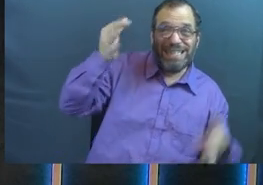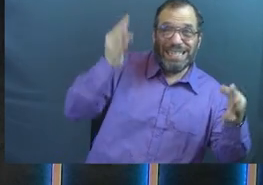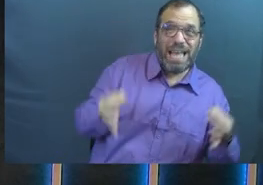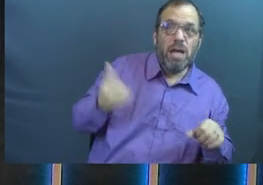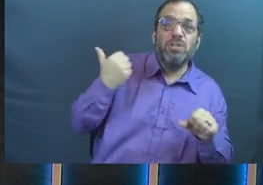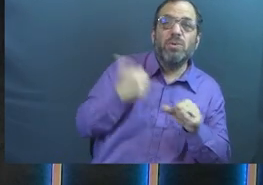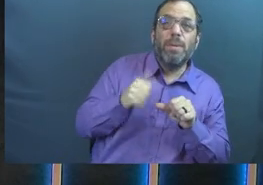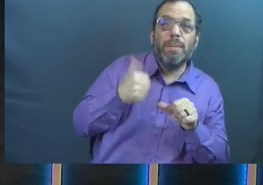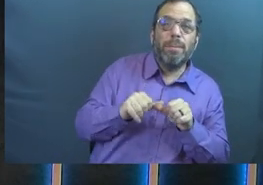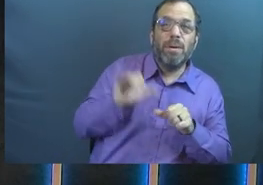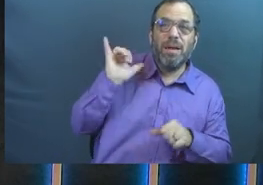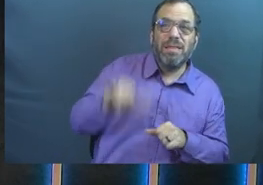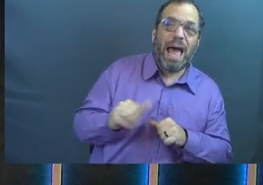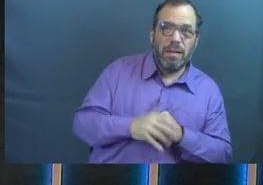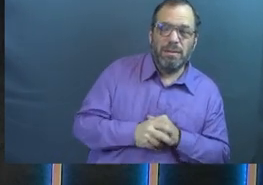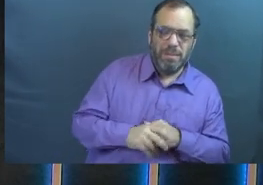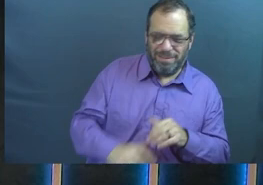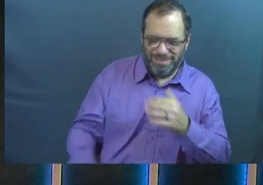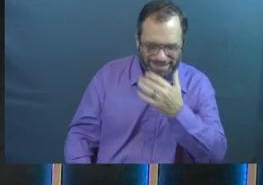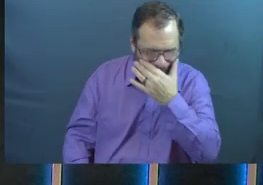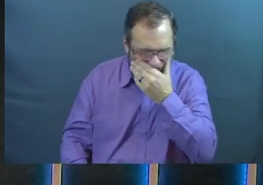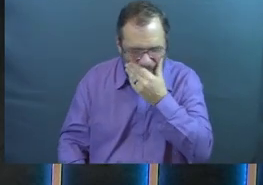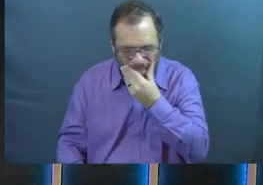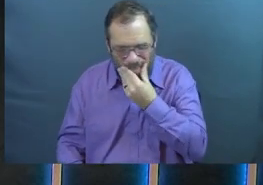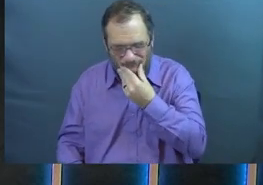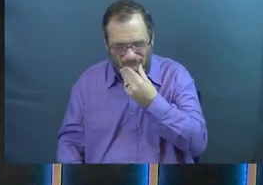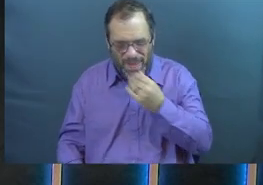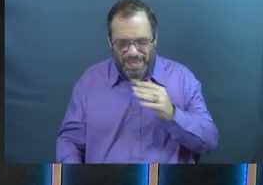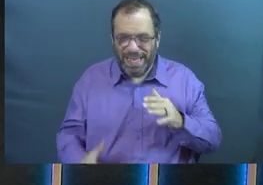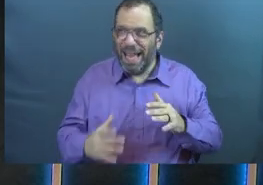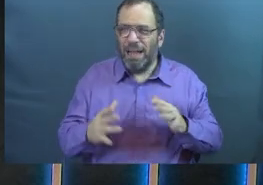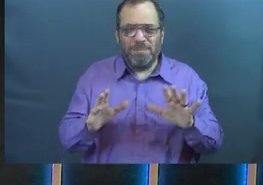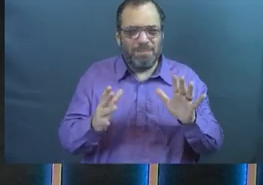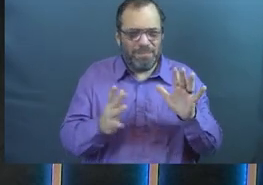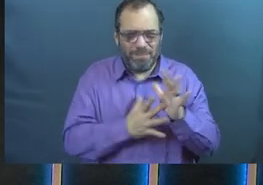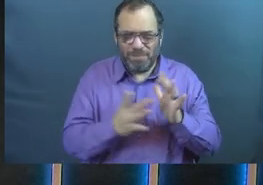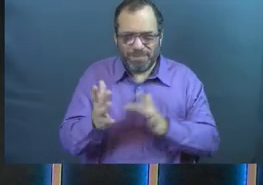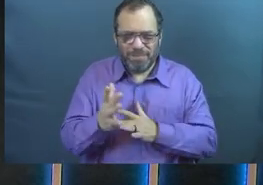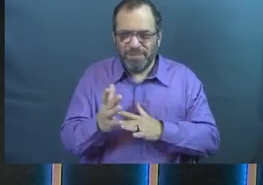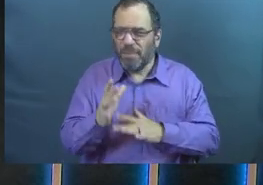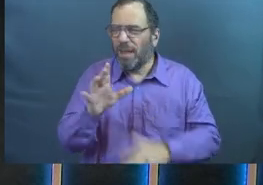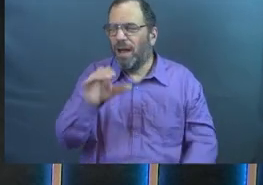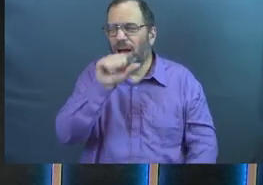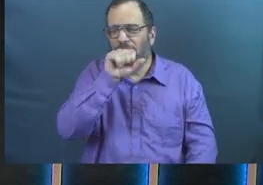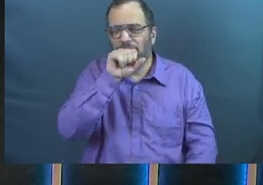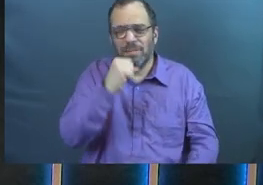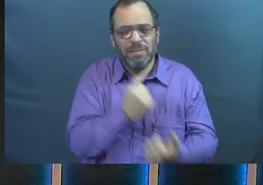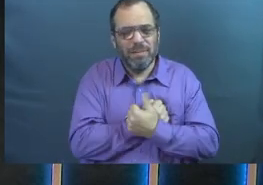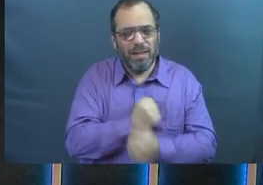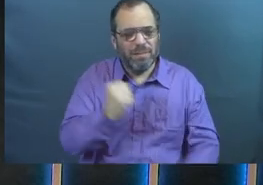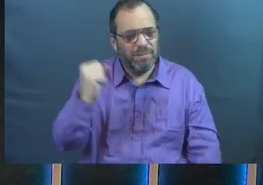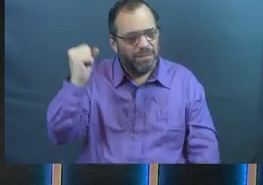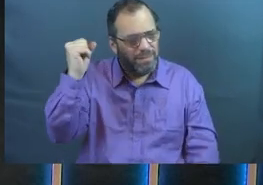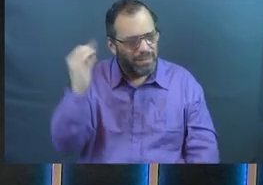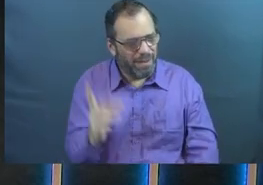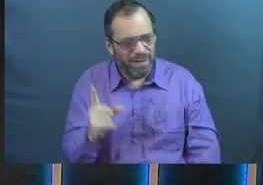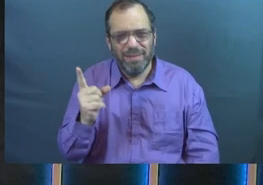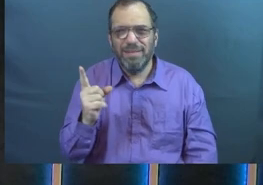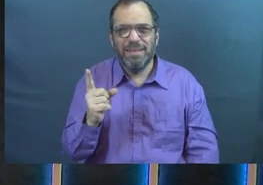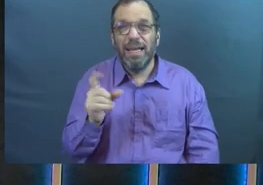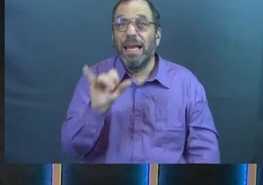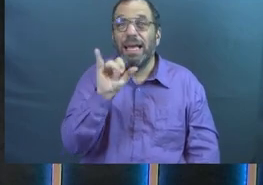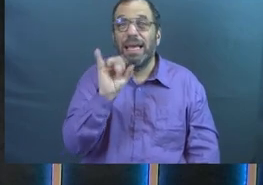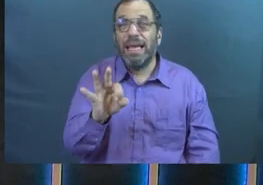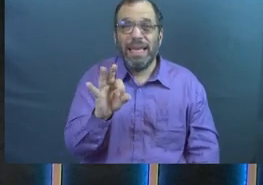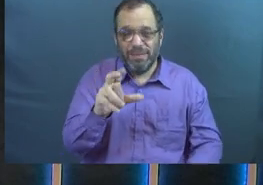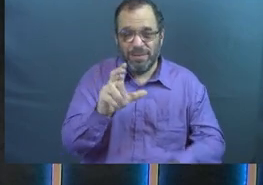to remember that. I love Jesus has this moment. I love God. If